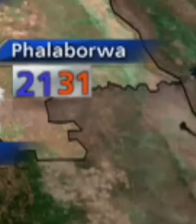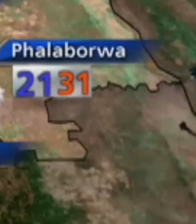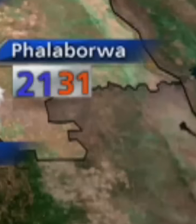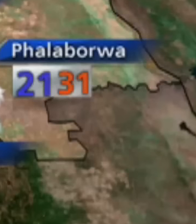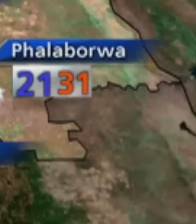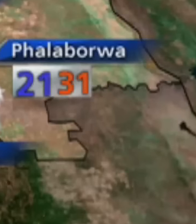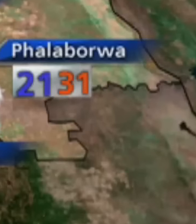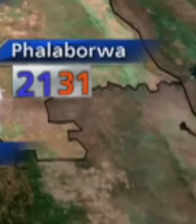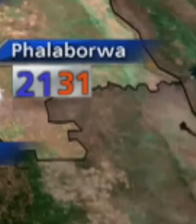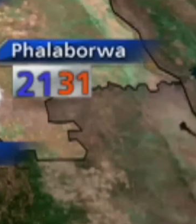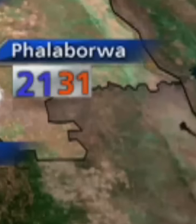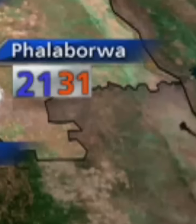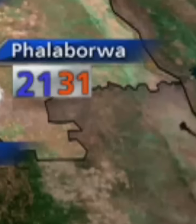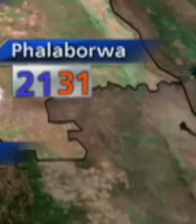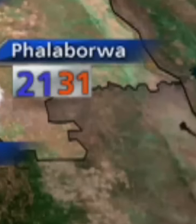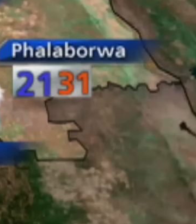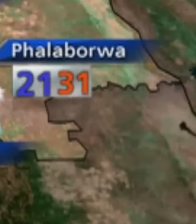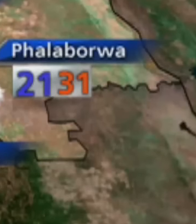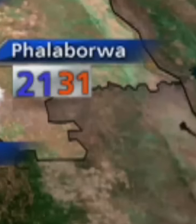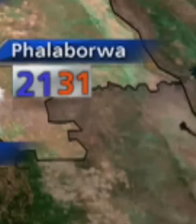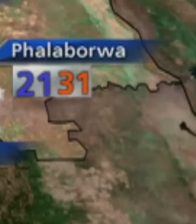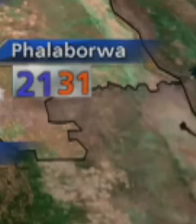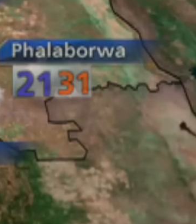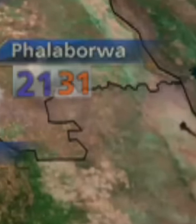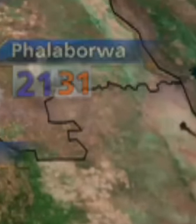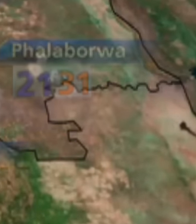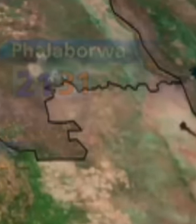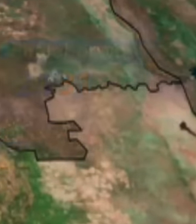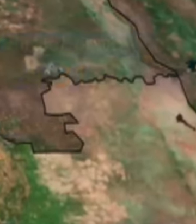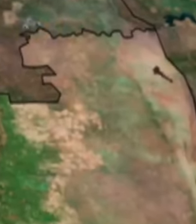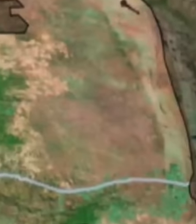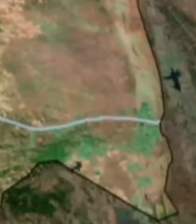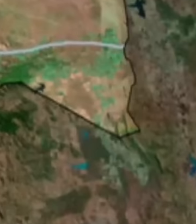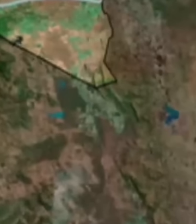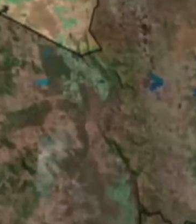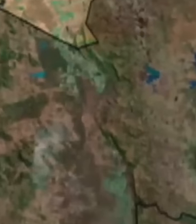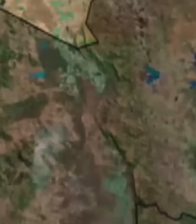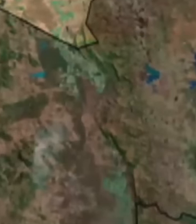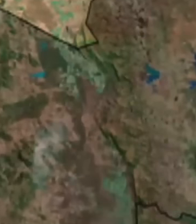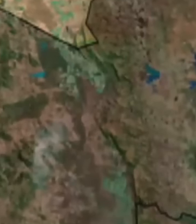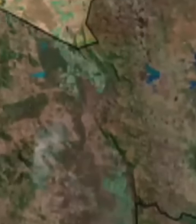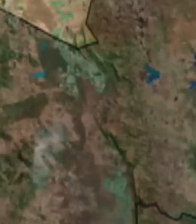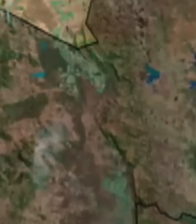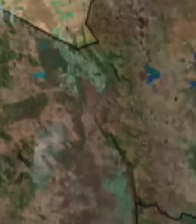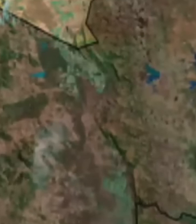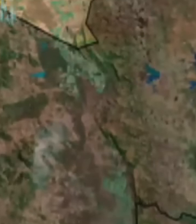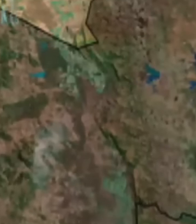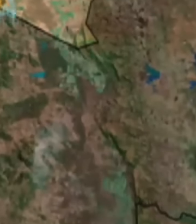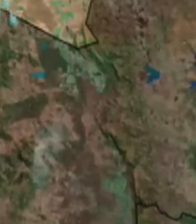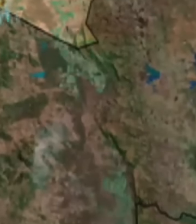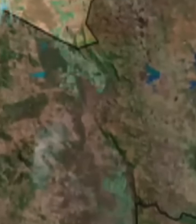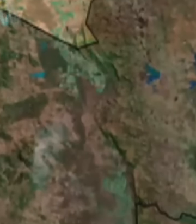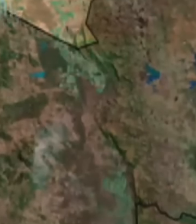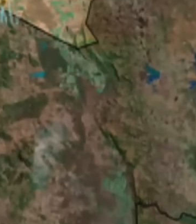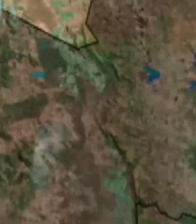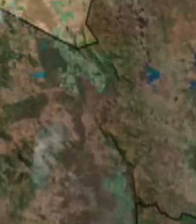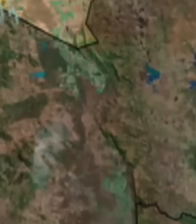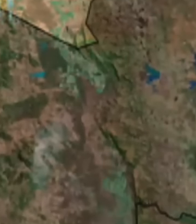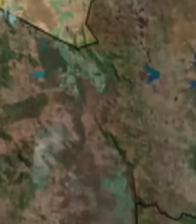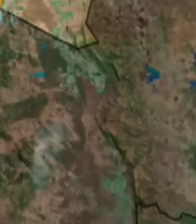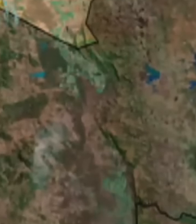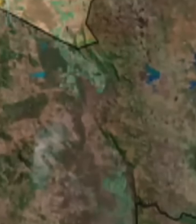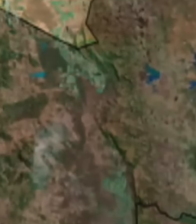ka harolo ho le bila le teng tla o tšhese re kgadi di ka odingwana fela go mashume a mararo a metso e mmedi ka o fela re bile re ka mashishing ho